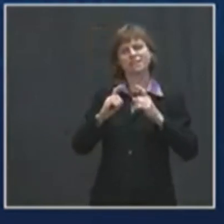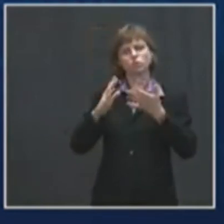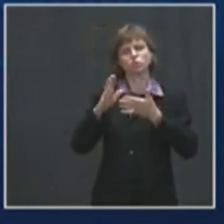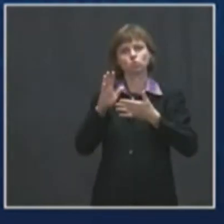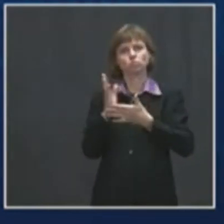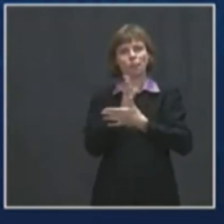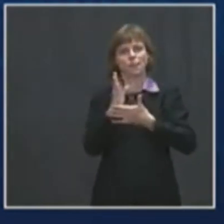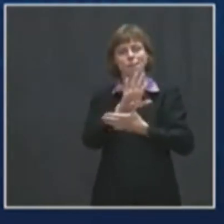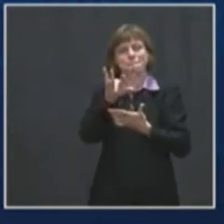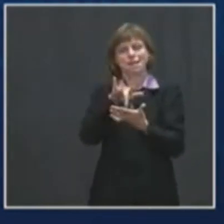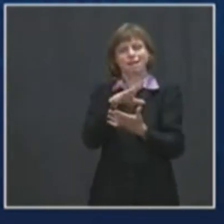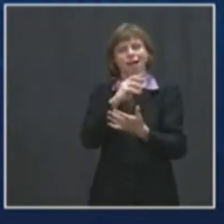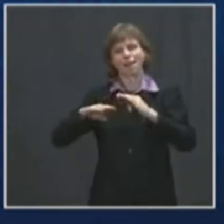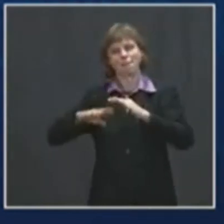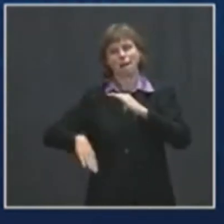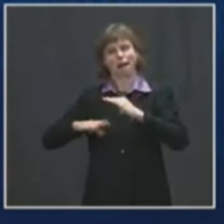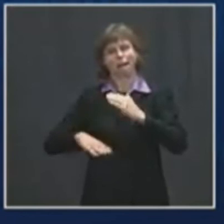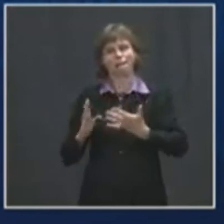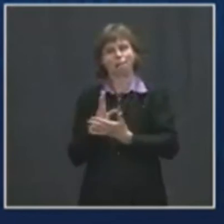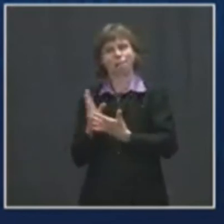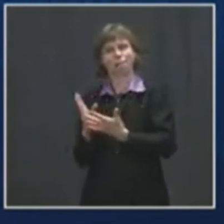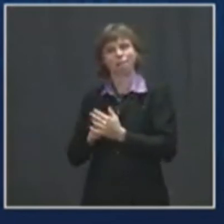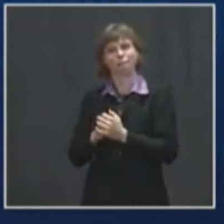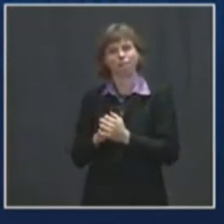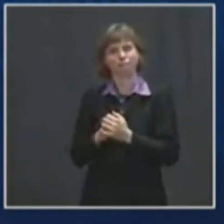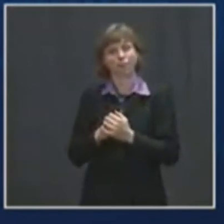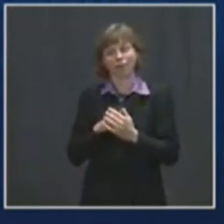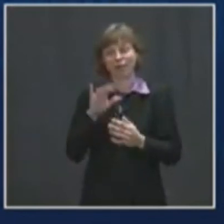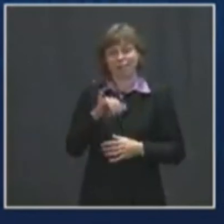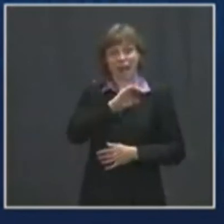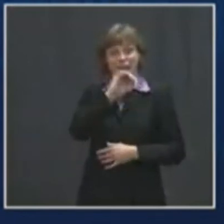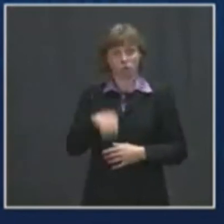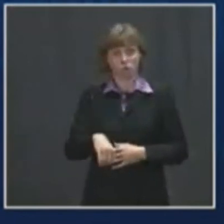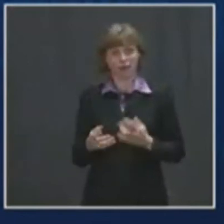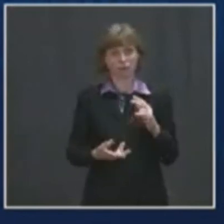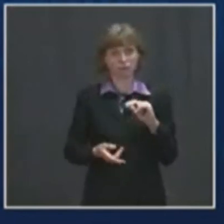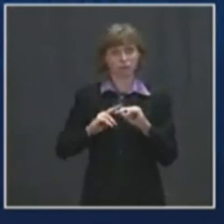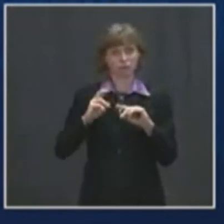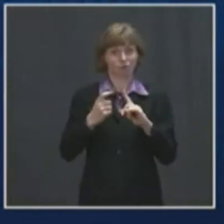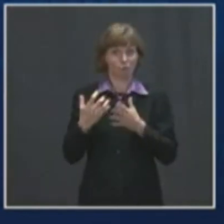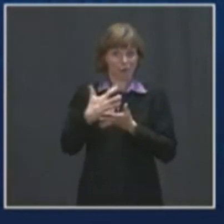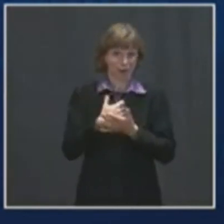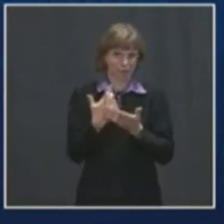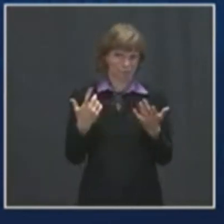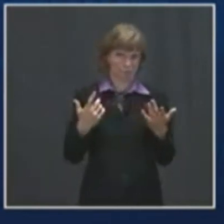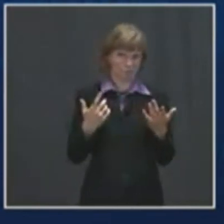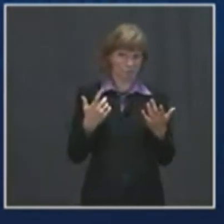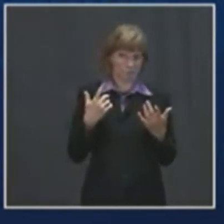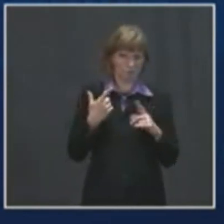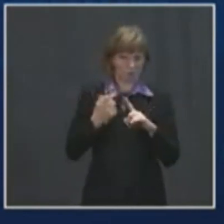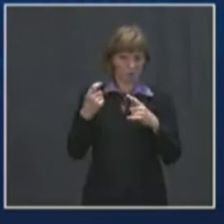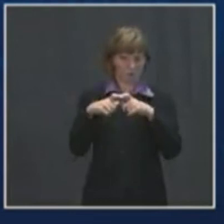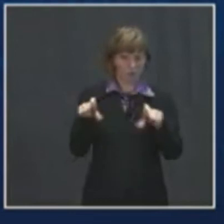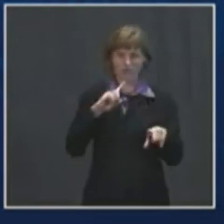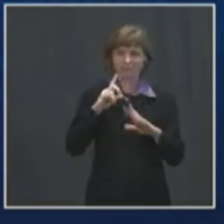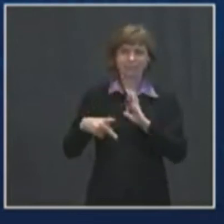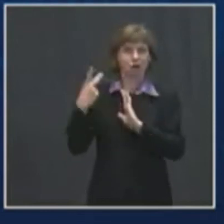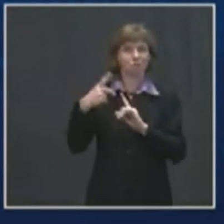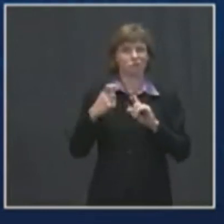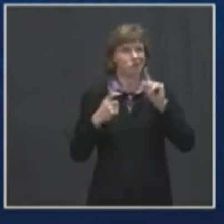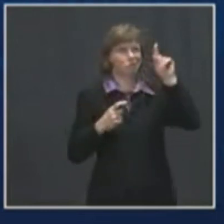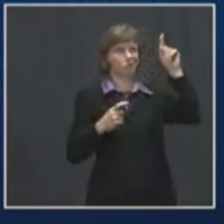Their percentage gains in income from the checks are, double digits compared to those at the top of the